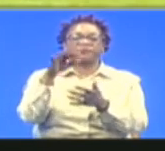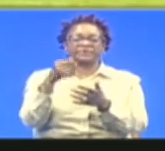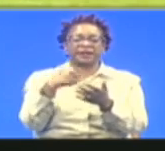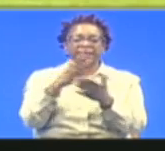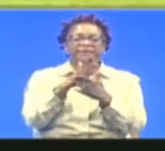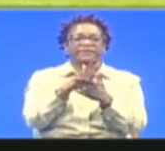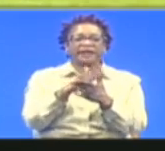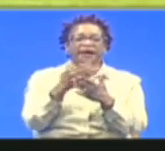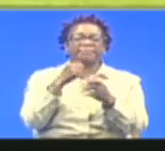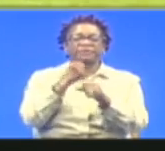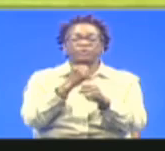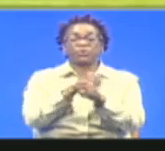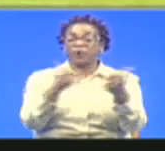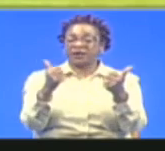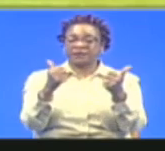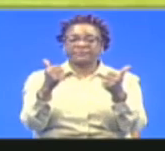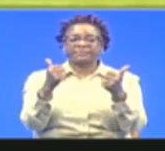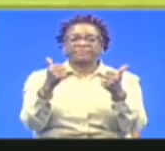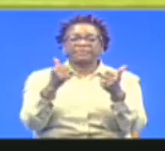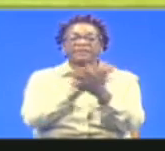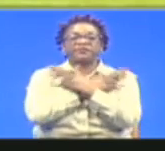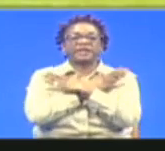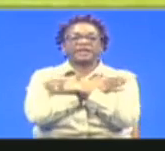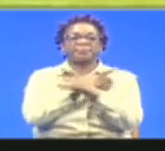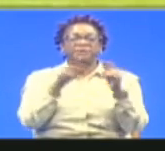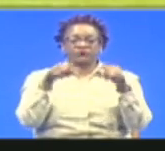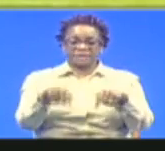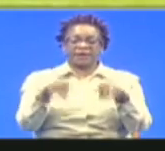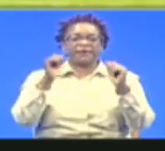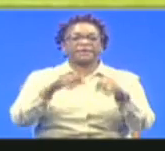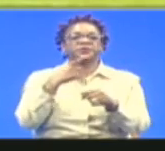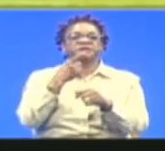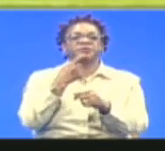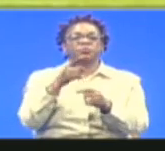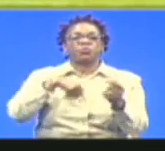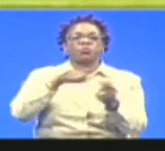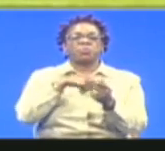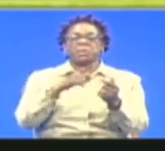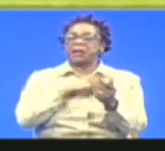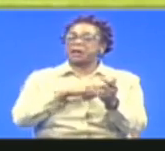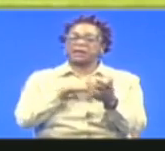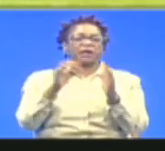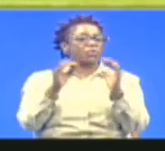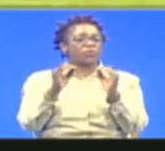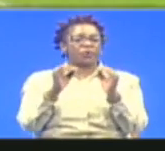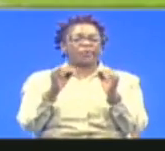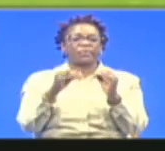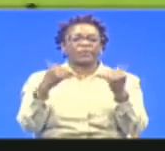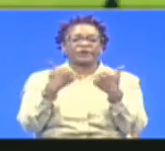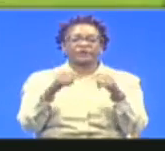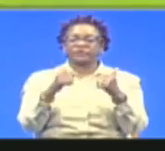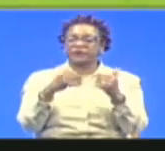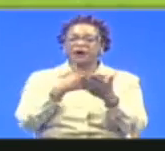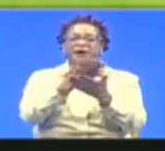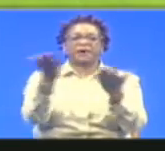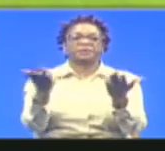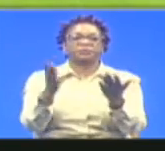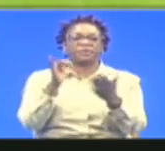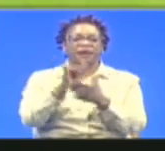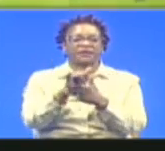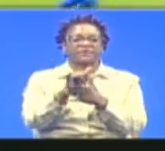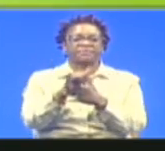have been playing well in the friendly matches, but today maybe I can say that we were unlucky, they did not arise to the occasion. In contrast,